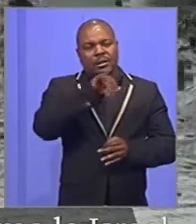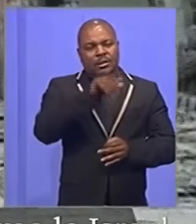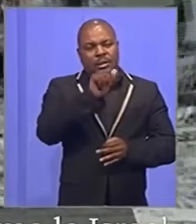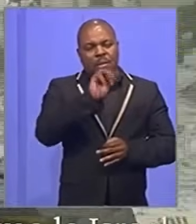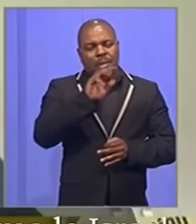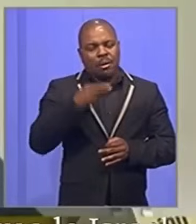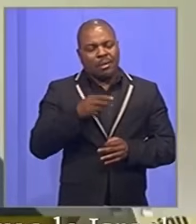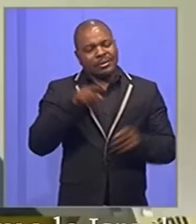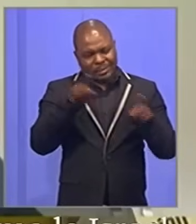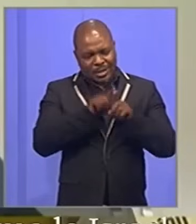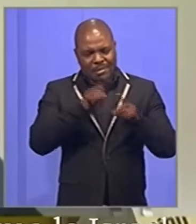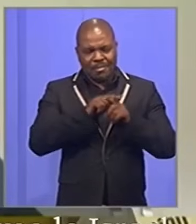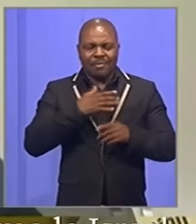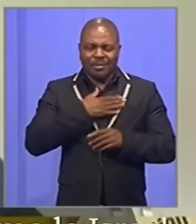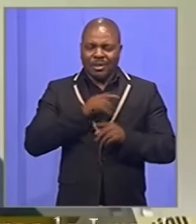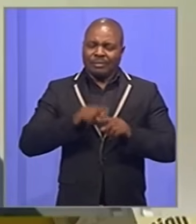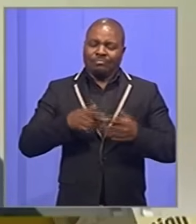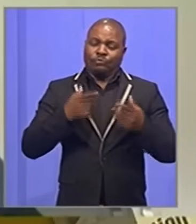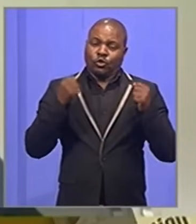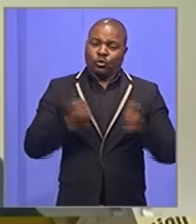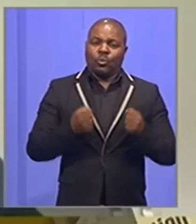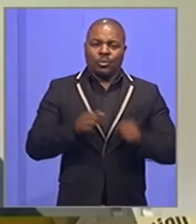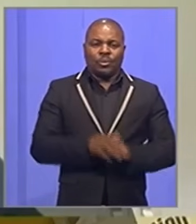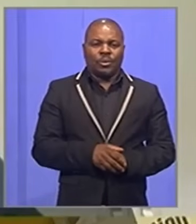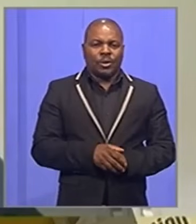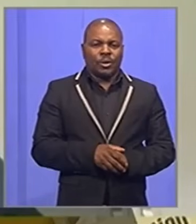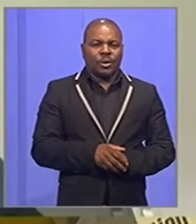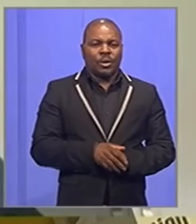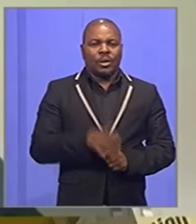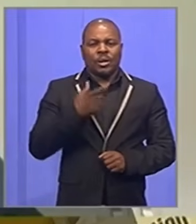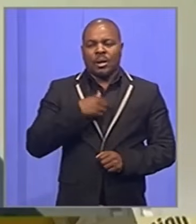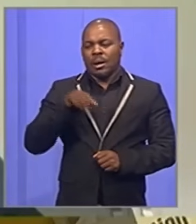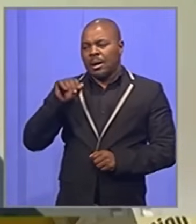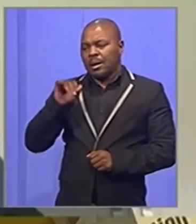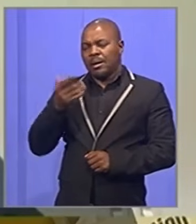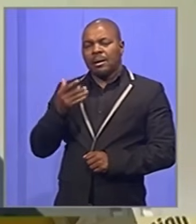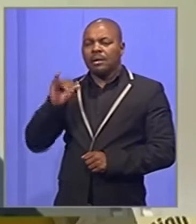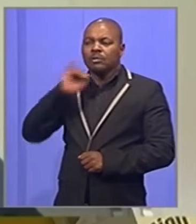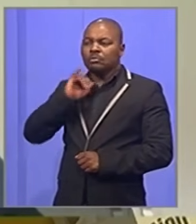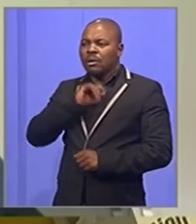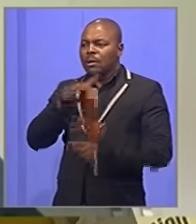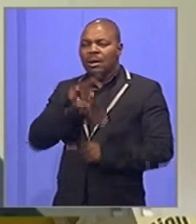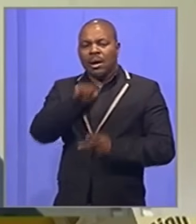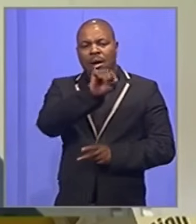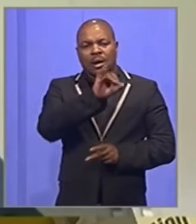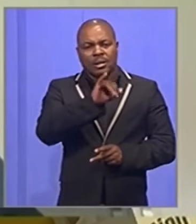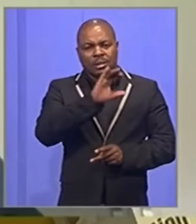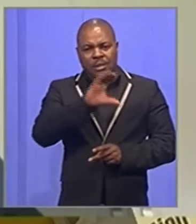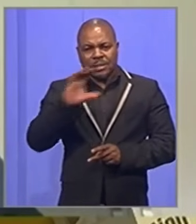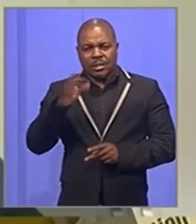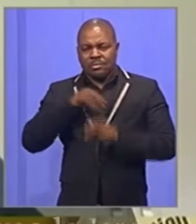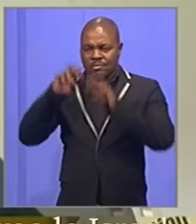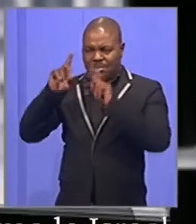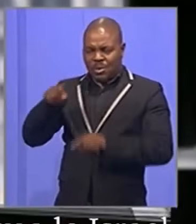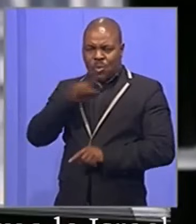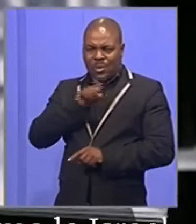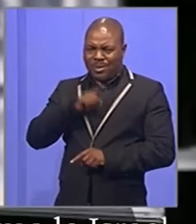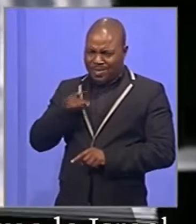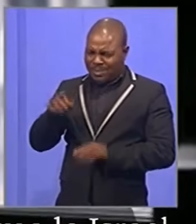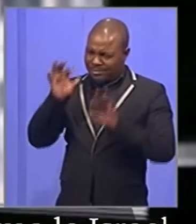ena. We can't, as a country, refer Israel to the ICC for investigation for what we believe is war crimes